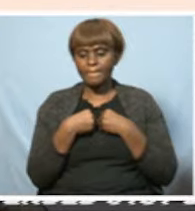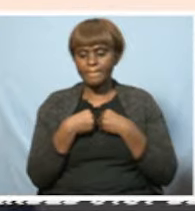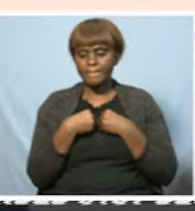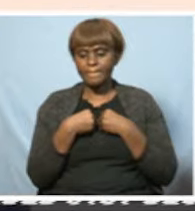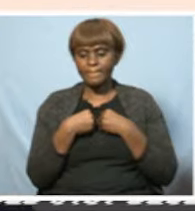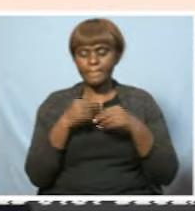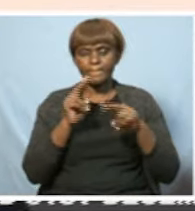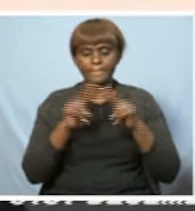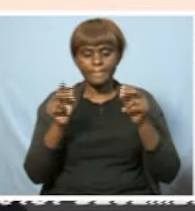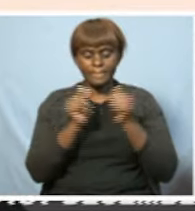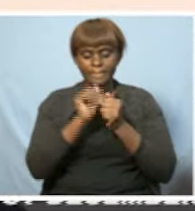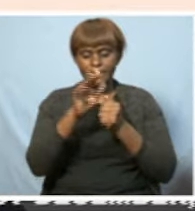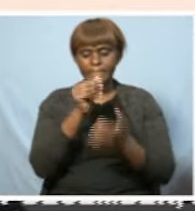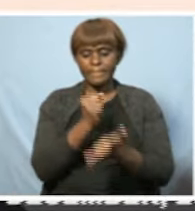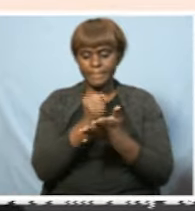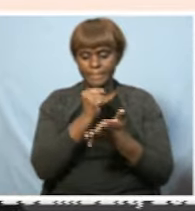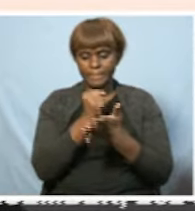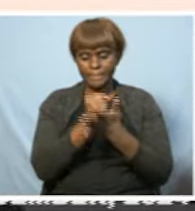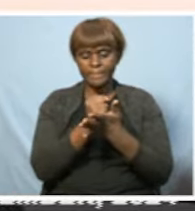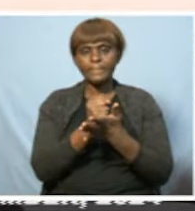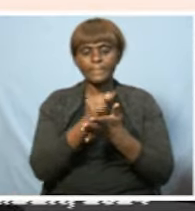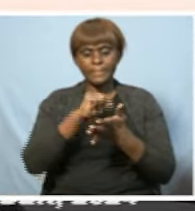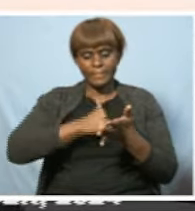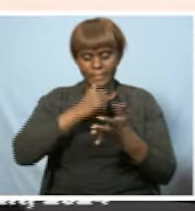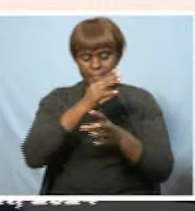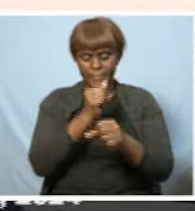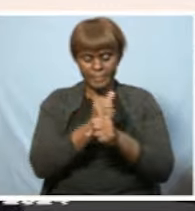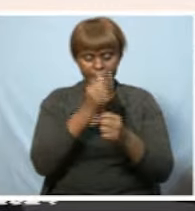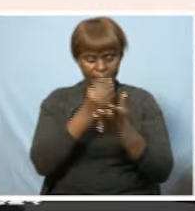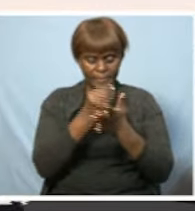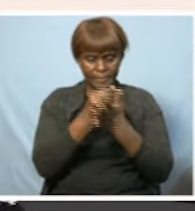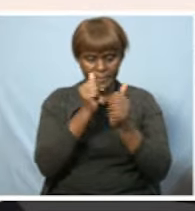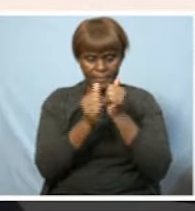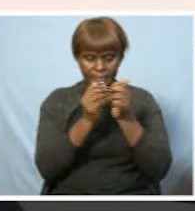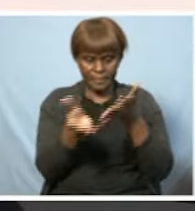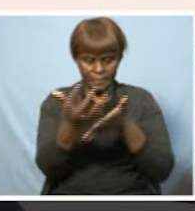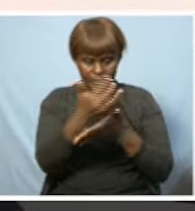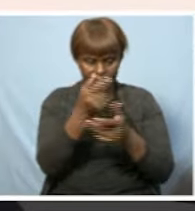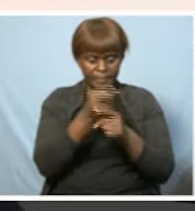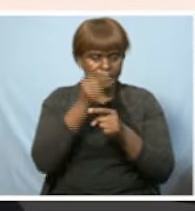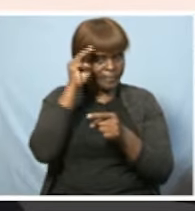Chair, with the guidance given, we'll say we received the fundings which were mopped by the ministry.